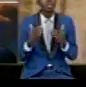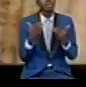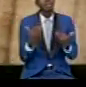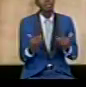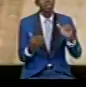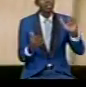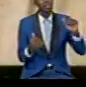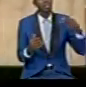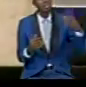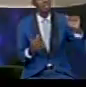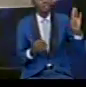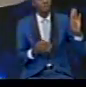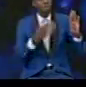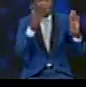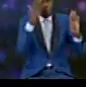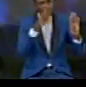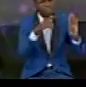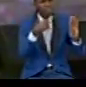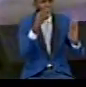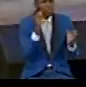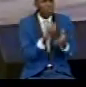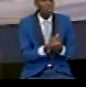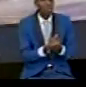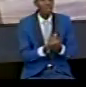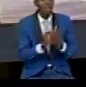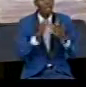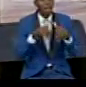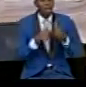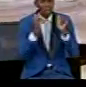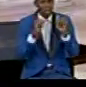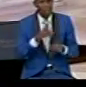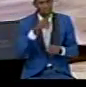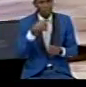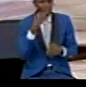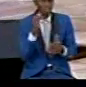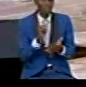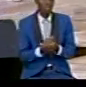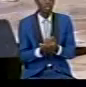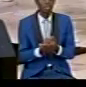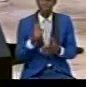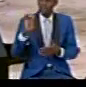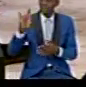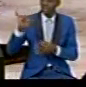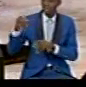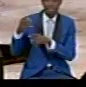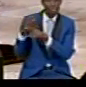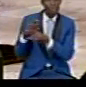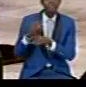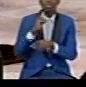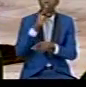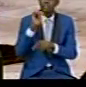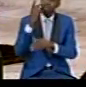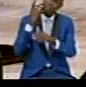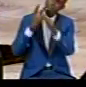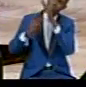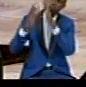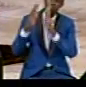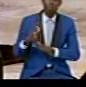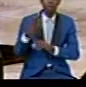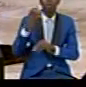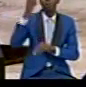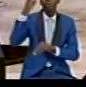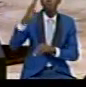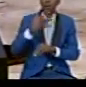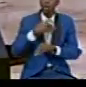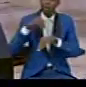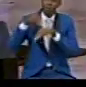Ahab, why did you say that? How could you say that? Elijah was a prophet of God and he was